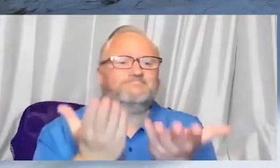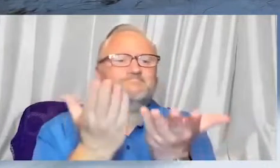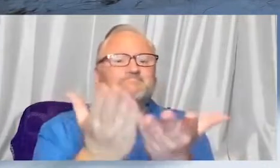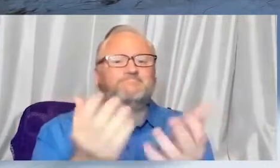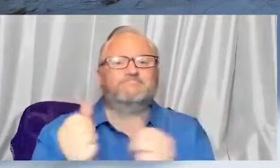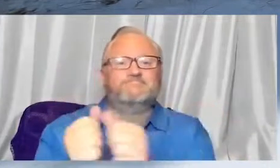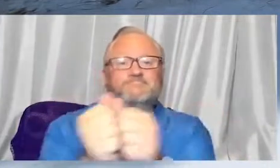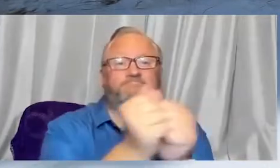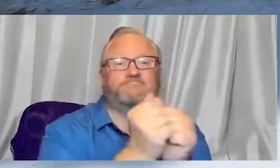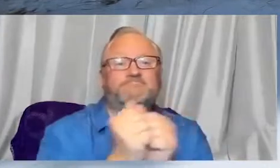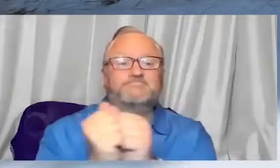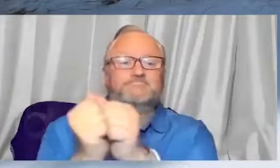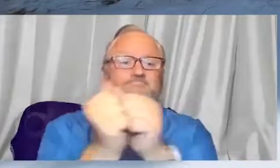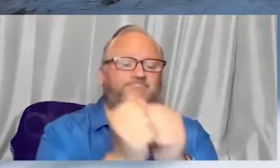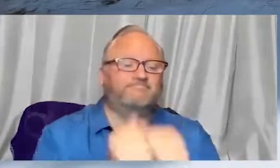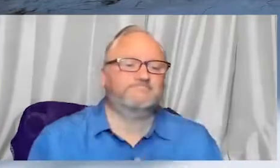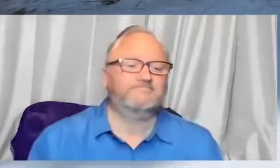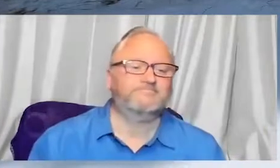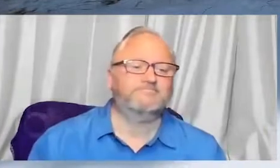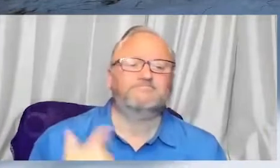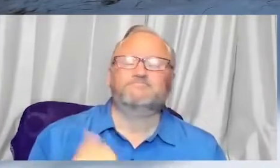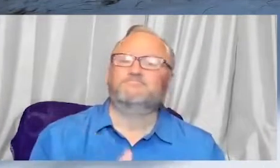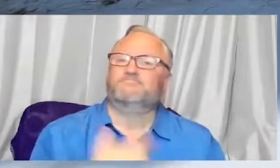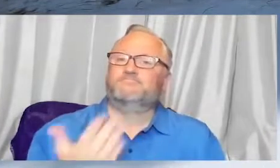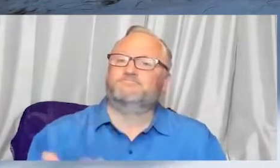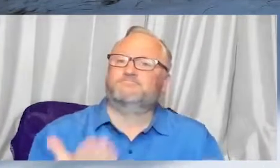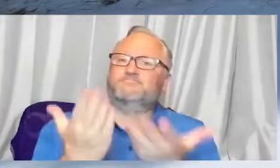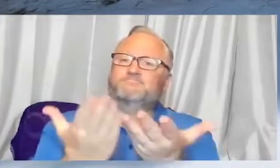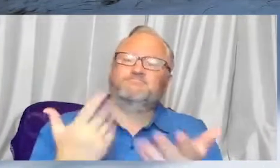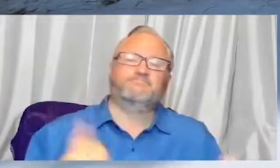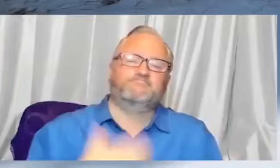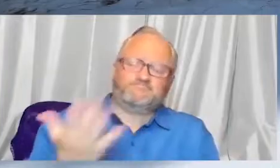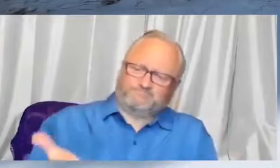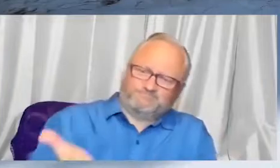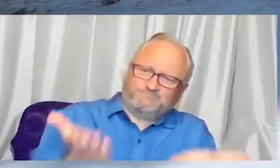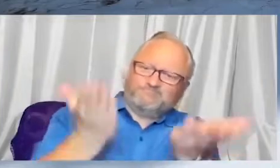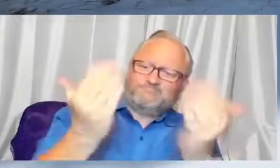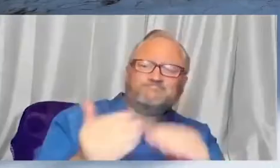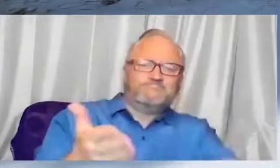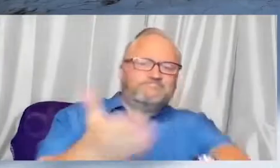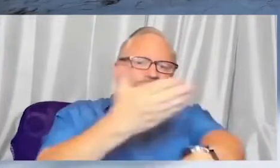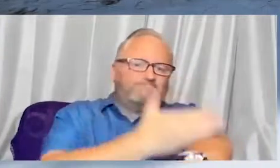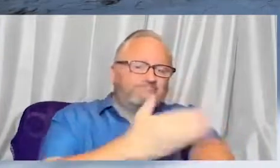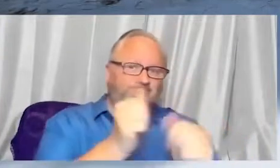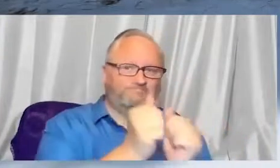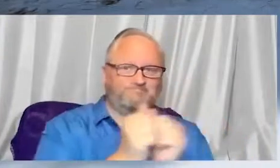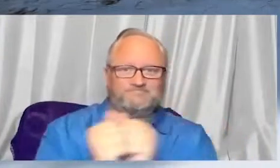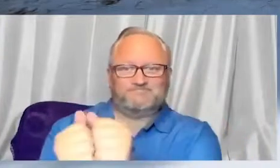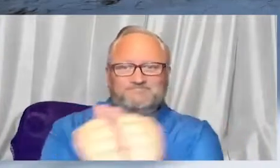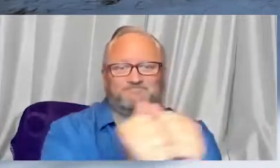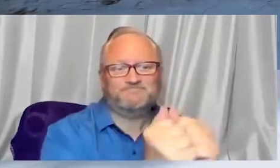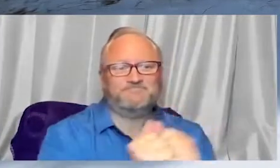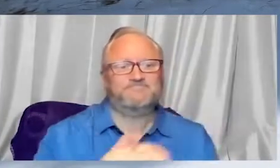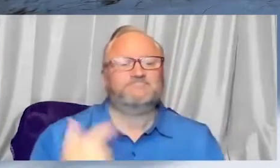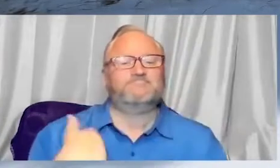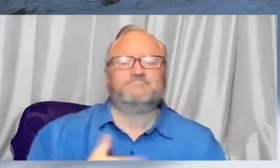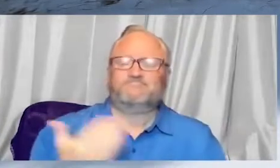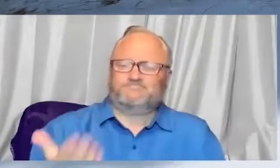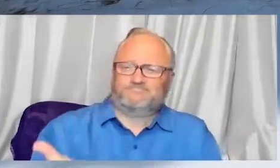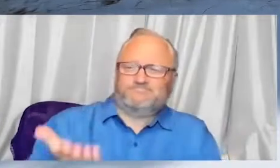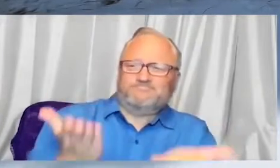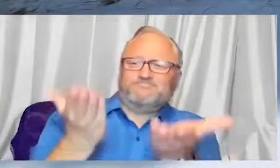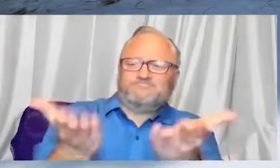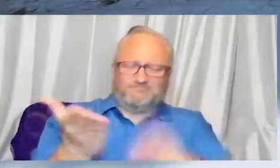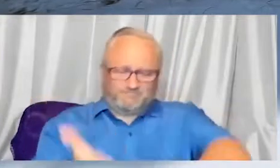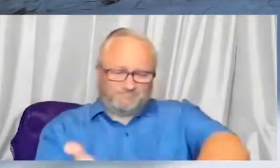together. We are lifted up, we are lifted up together. We are lifted up,